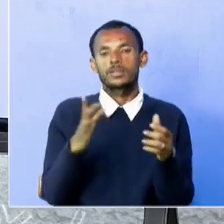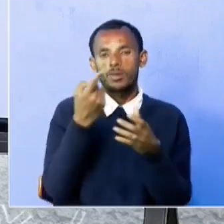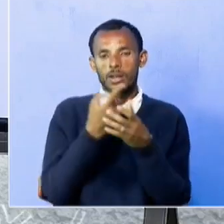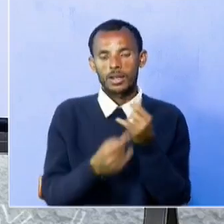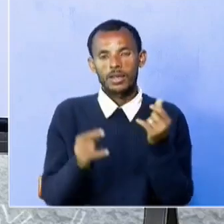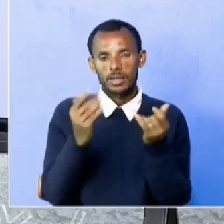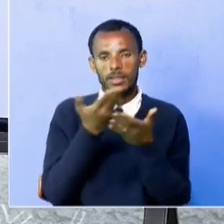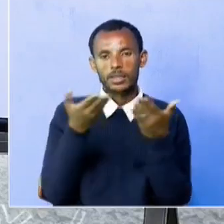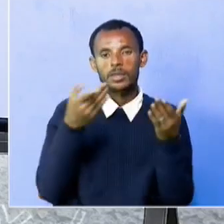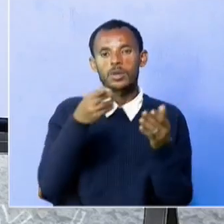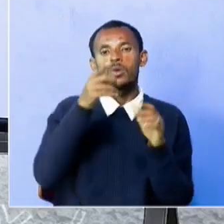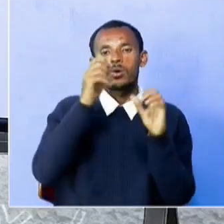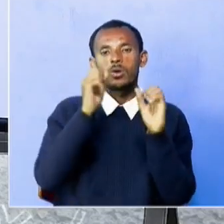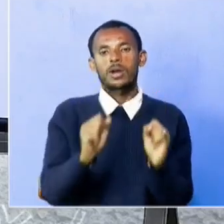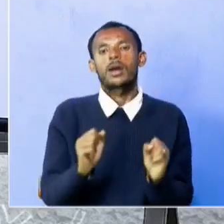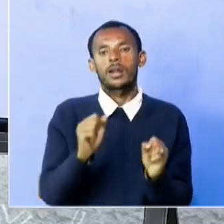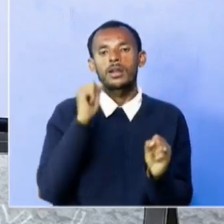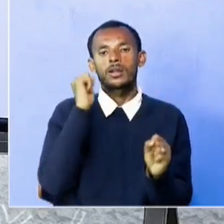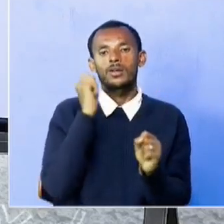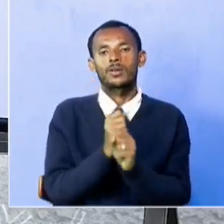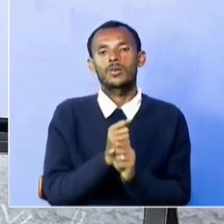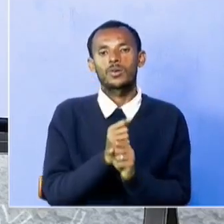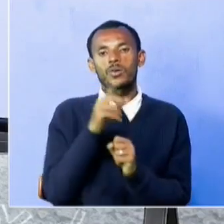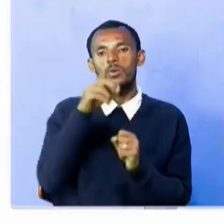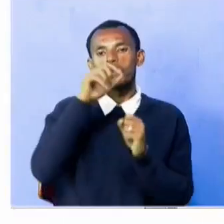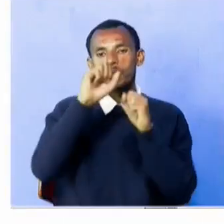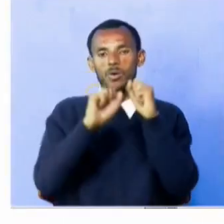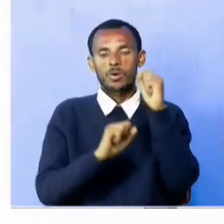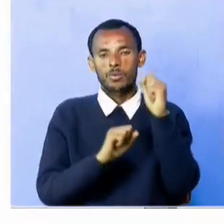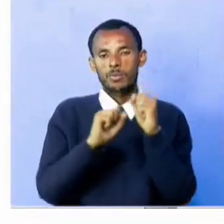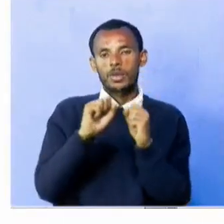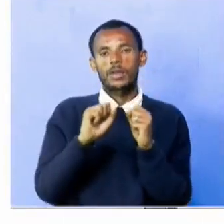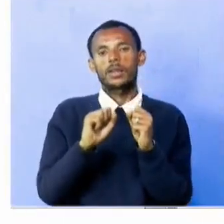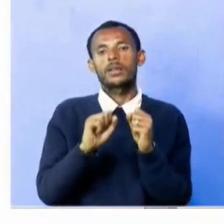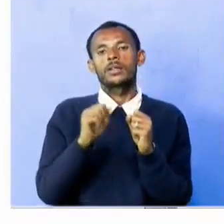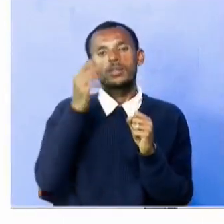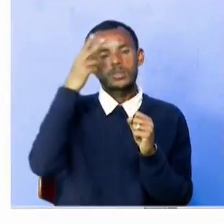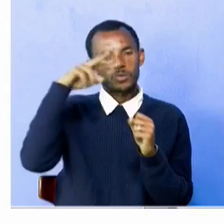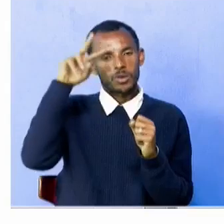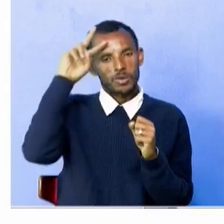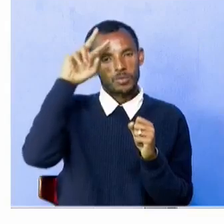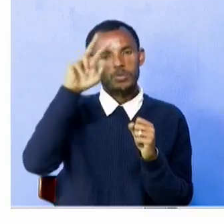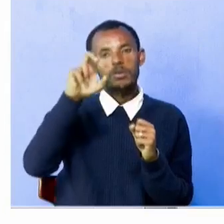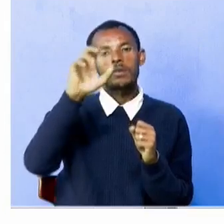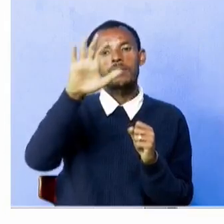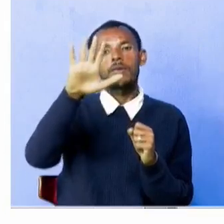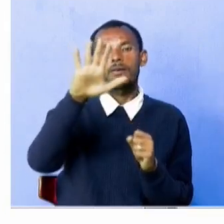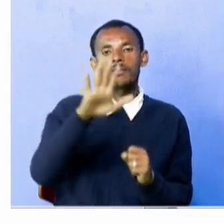you can do is you compare the square of 25,